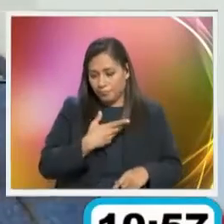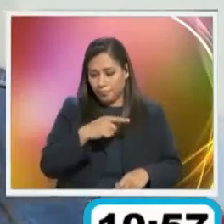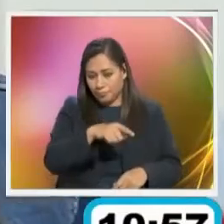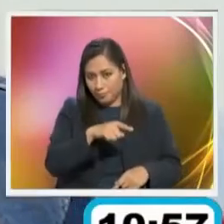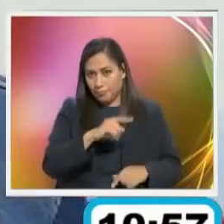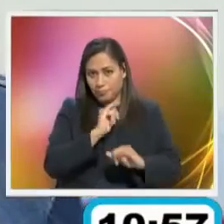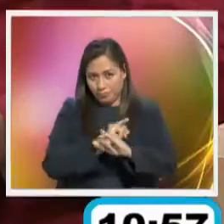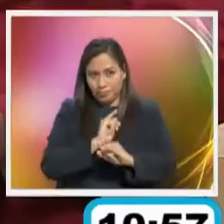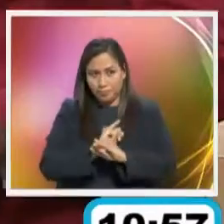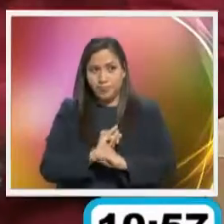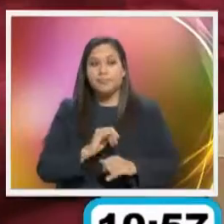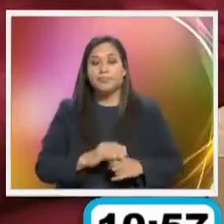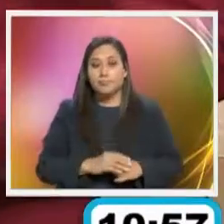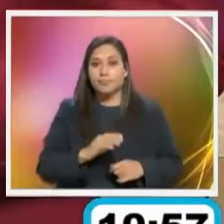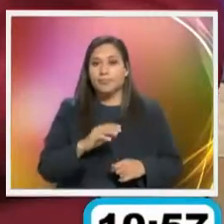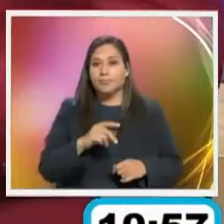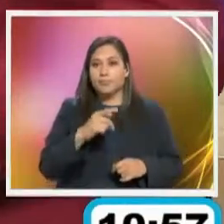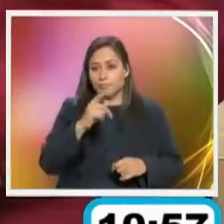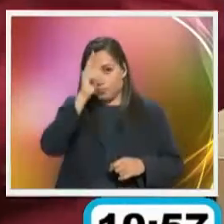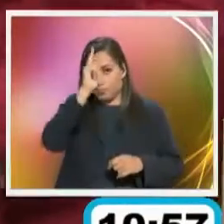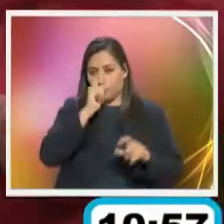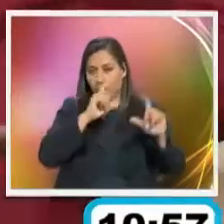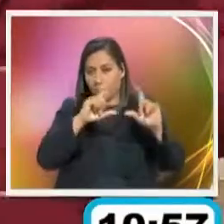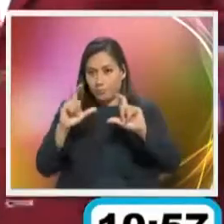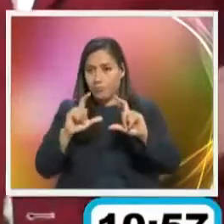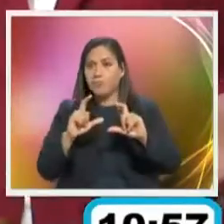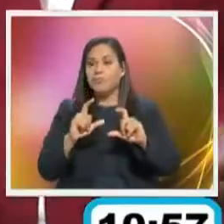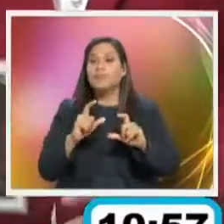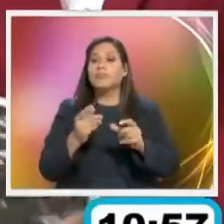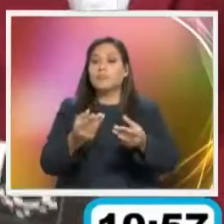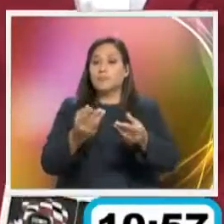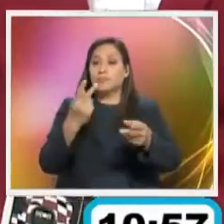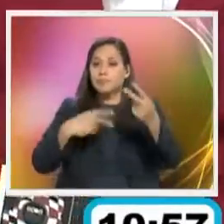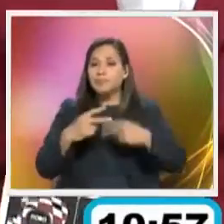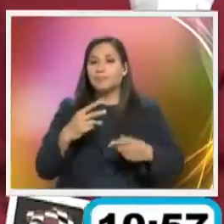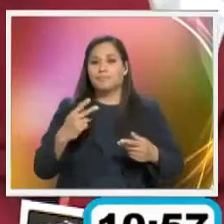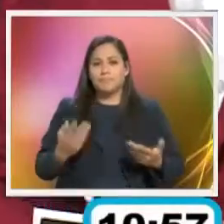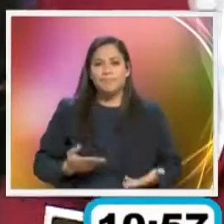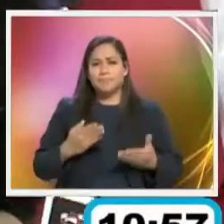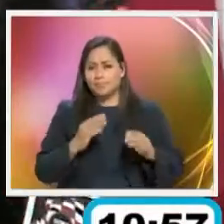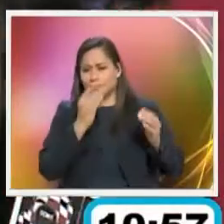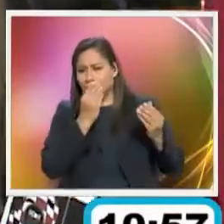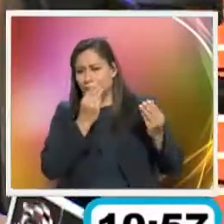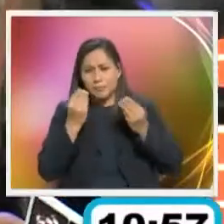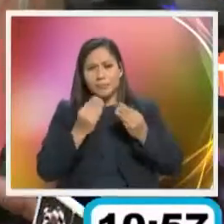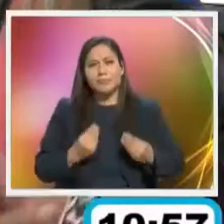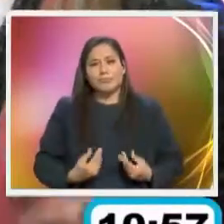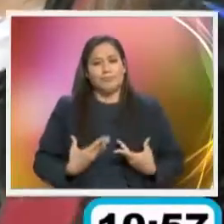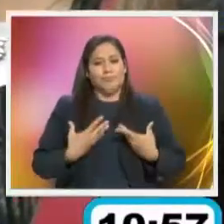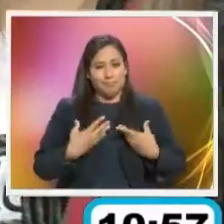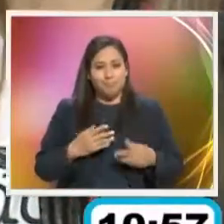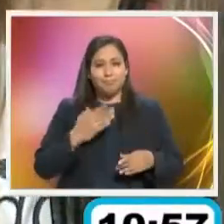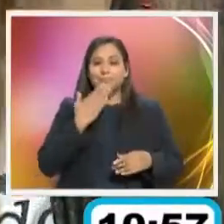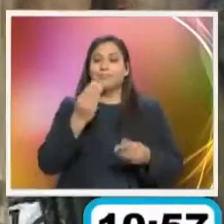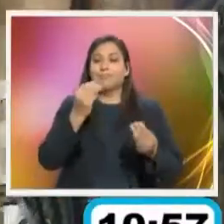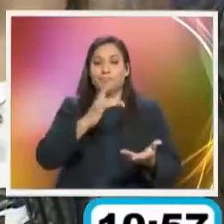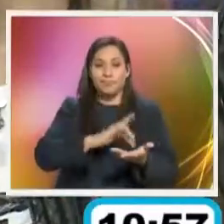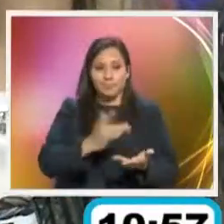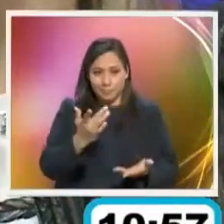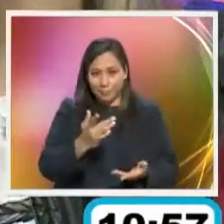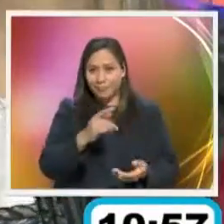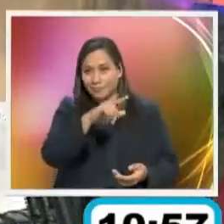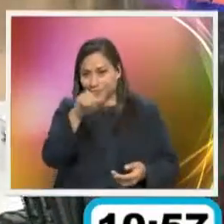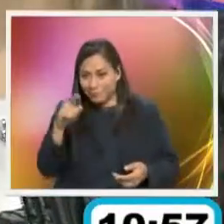ahí en las redes sociales de estas niñas de Moonlight que nos han venido a poner a bailar, que nos han venido a agasajar. Muchas gracias.